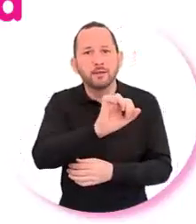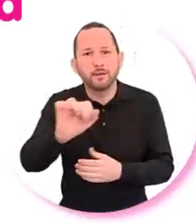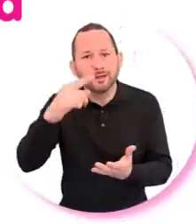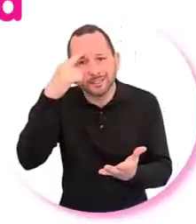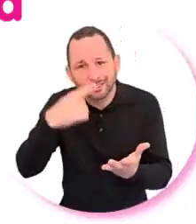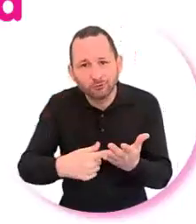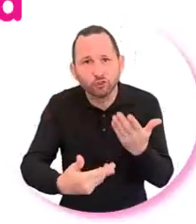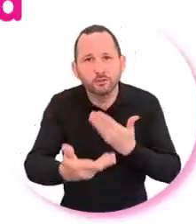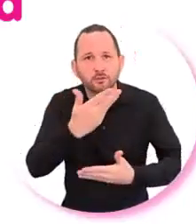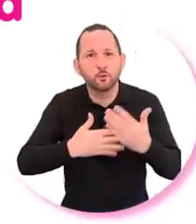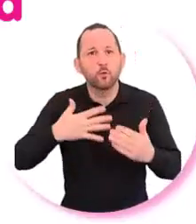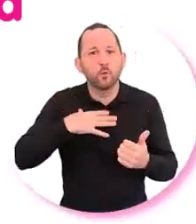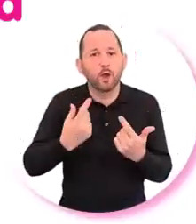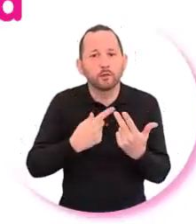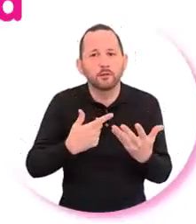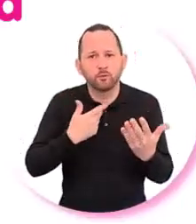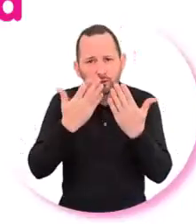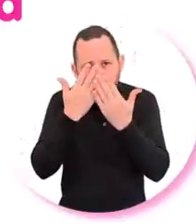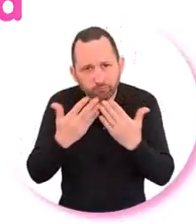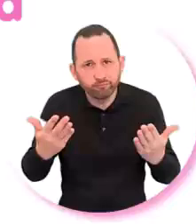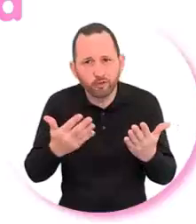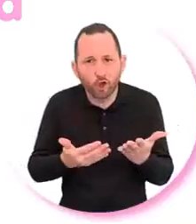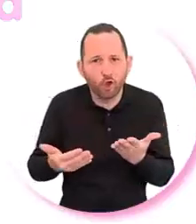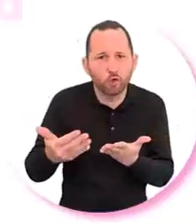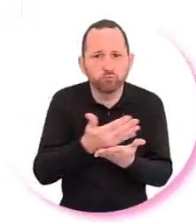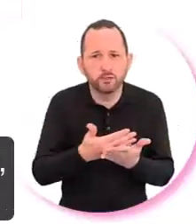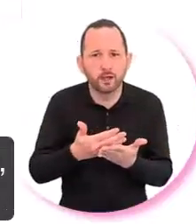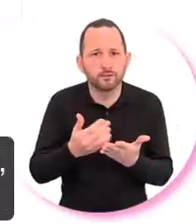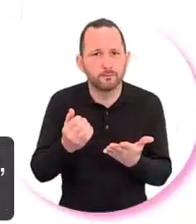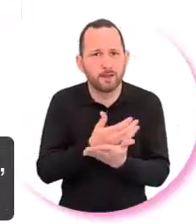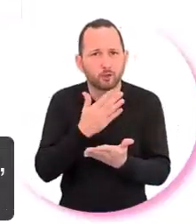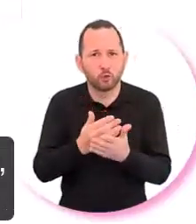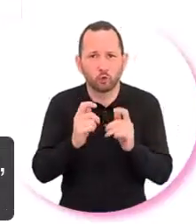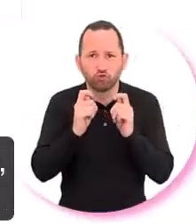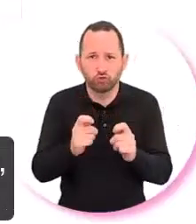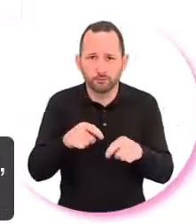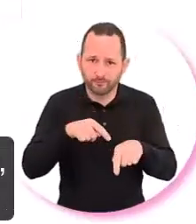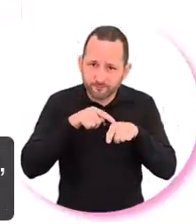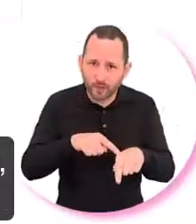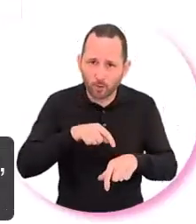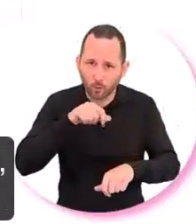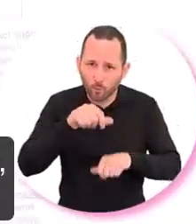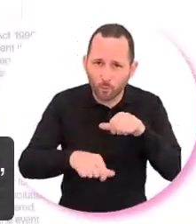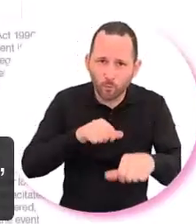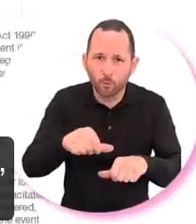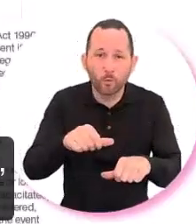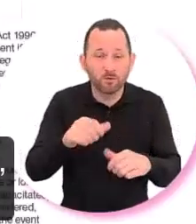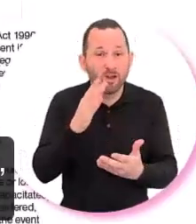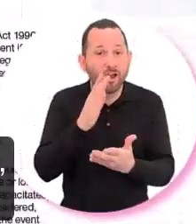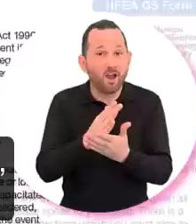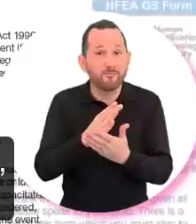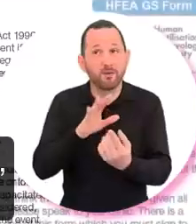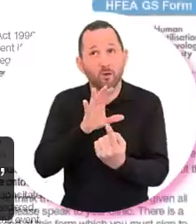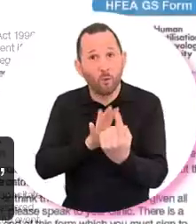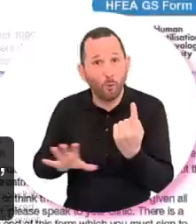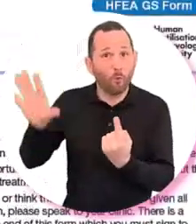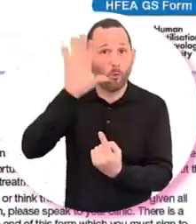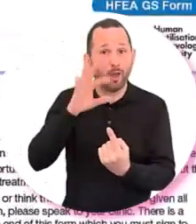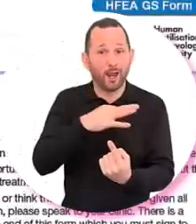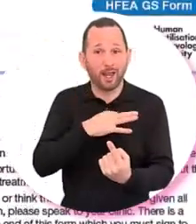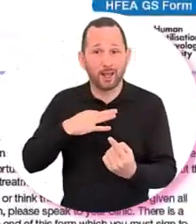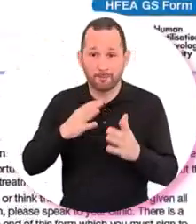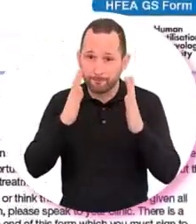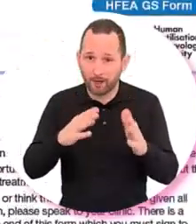respected, and legally protected throughout your treatment and beyond. Every fertility clinic in the UK must use these forms, and